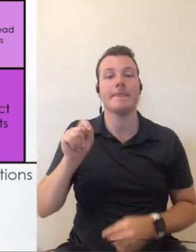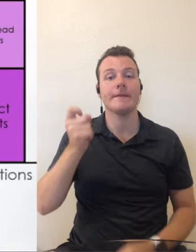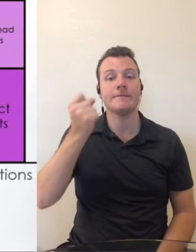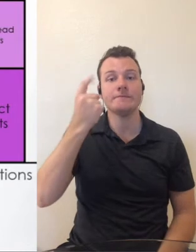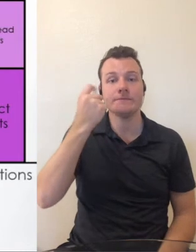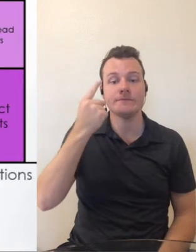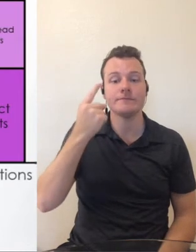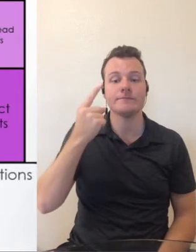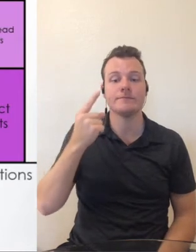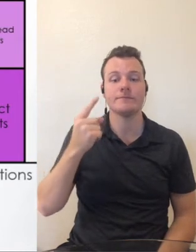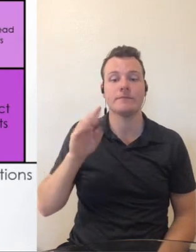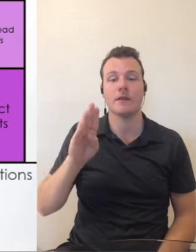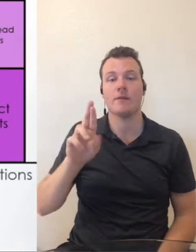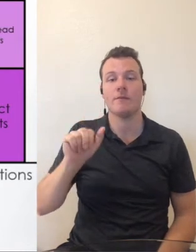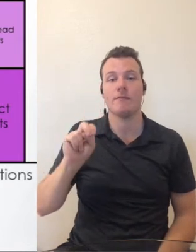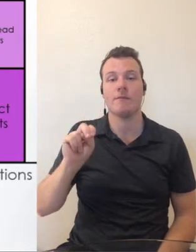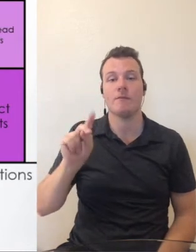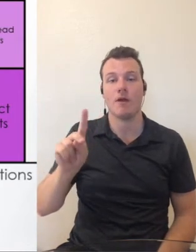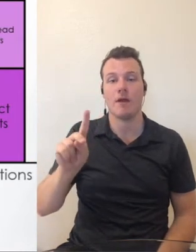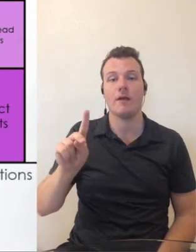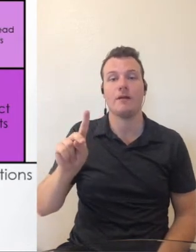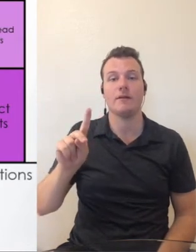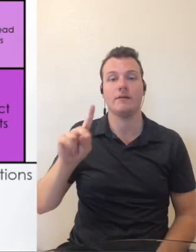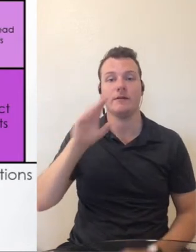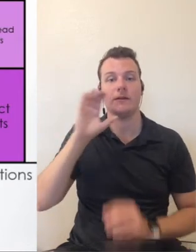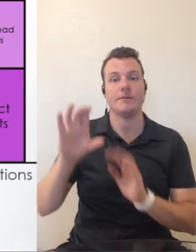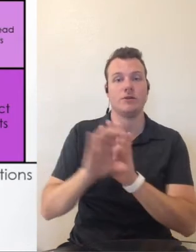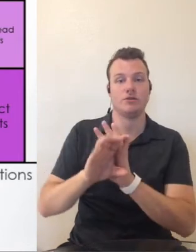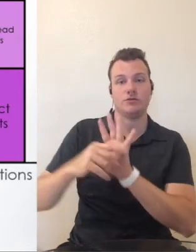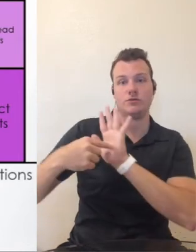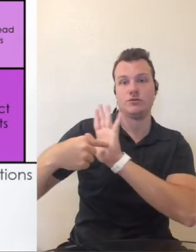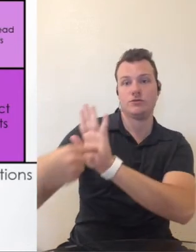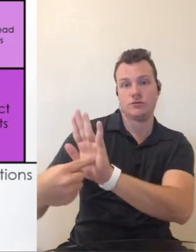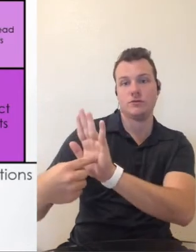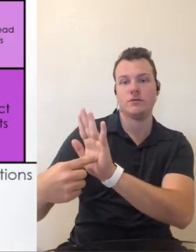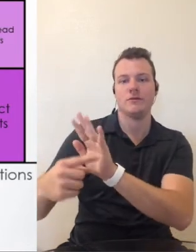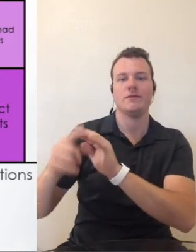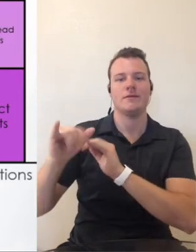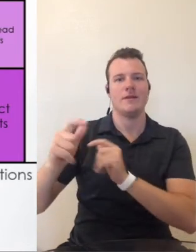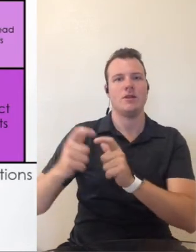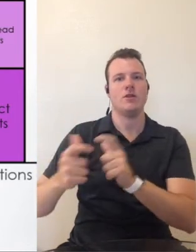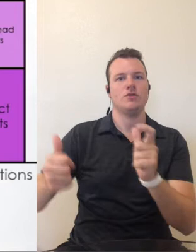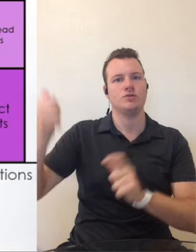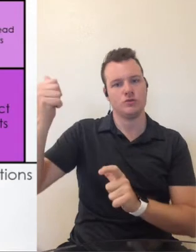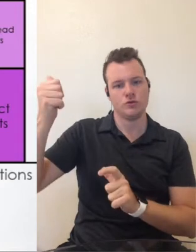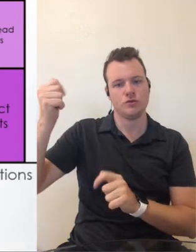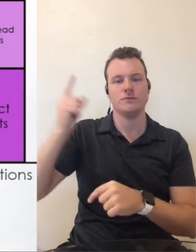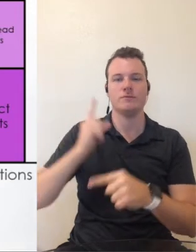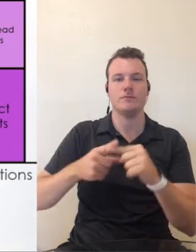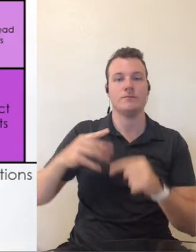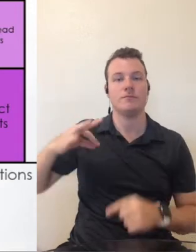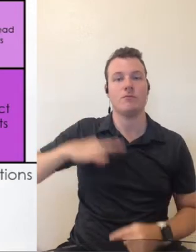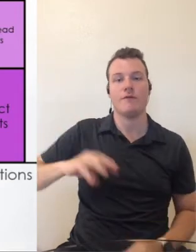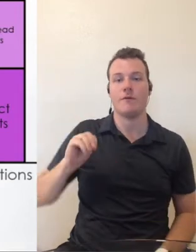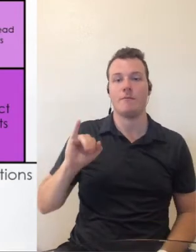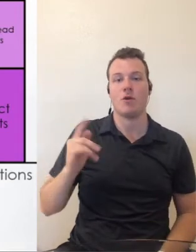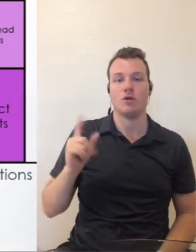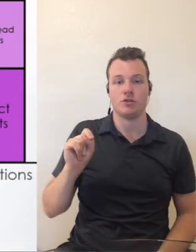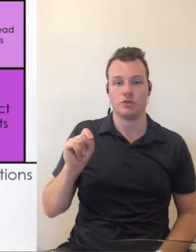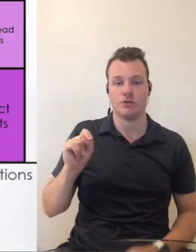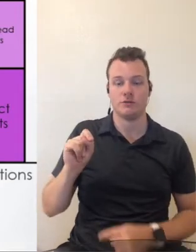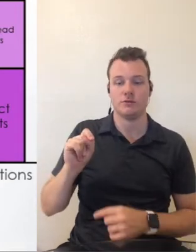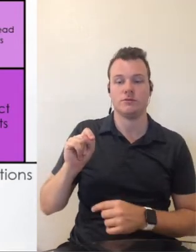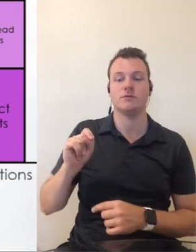that the brand image is also larger based on the perception. And the profit margin is also larger on the